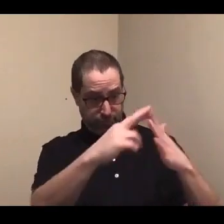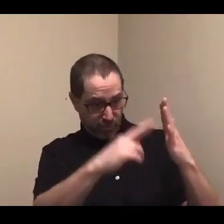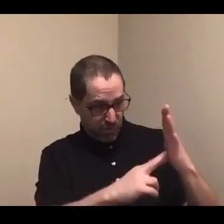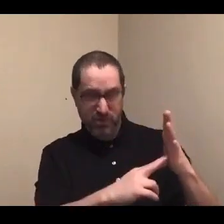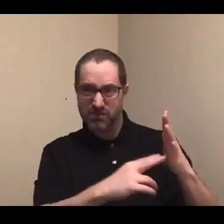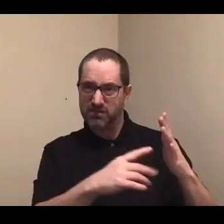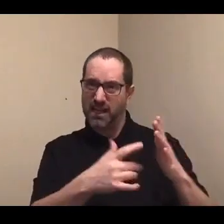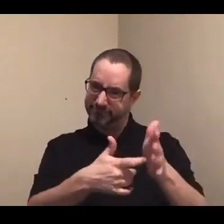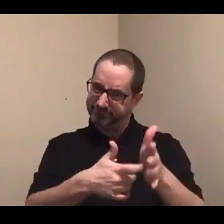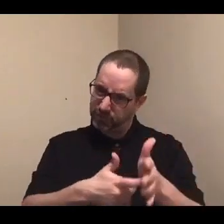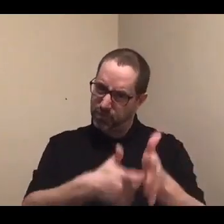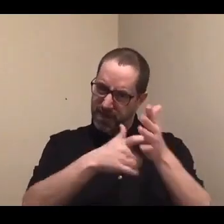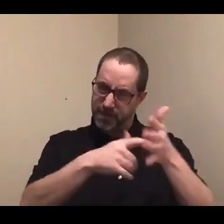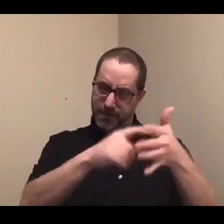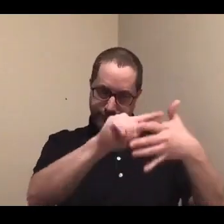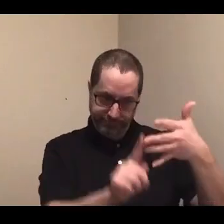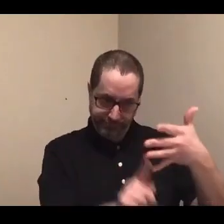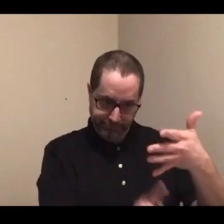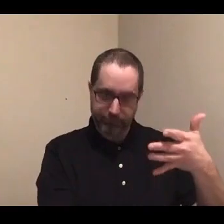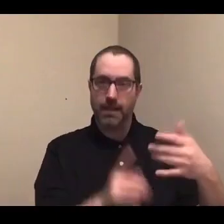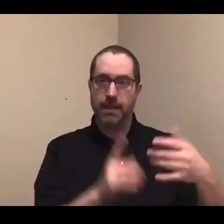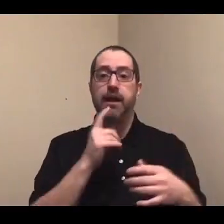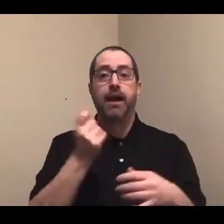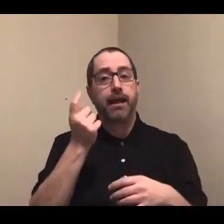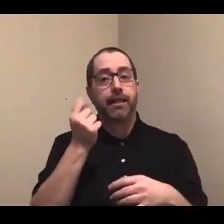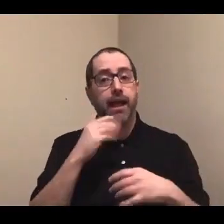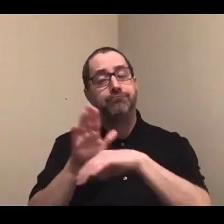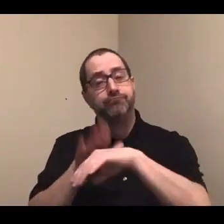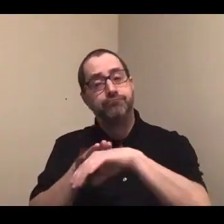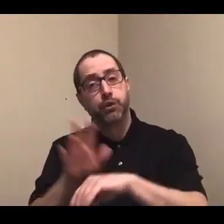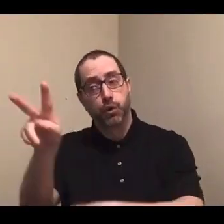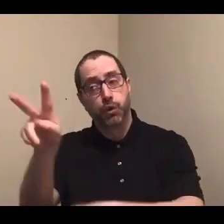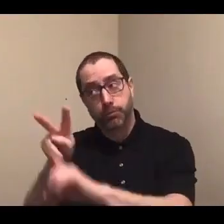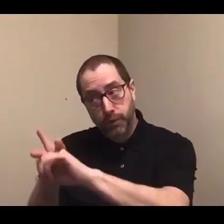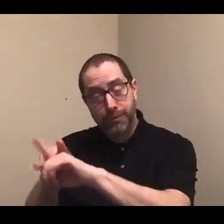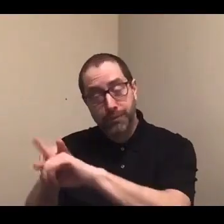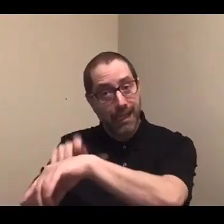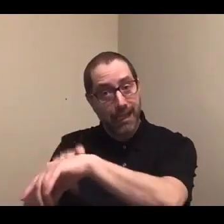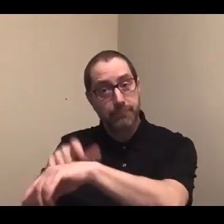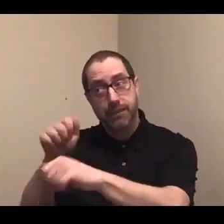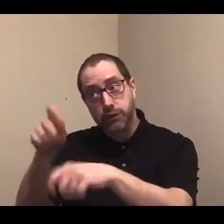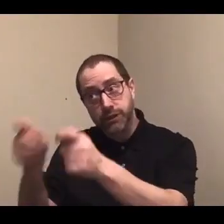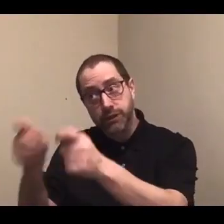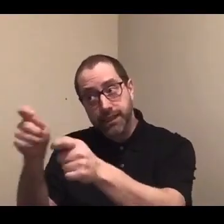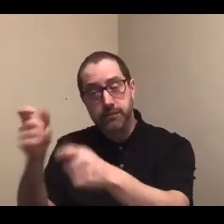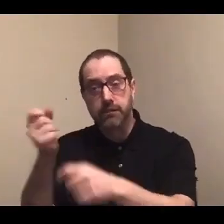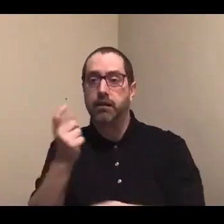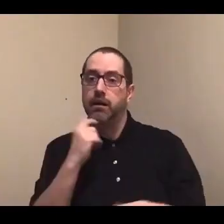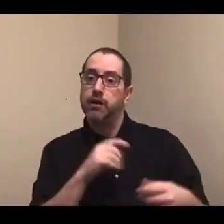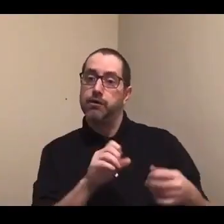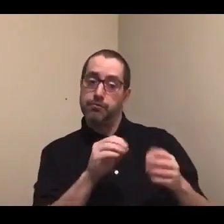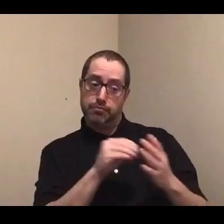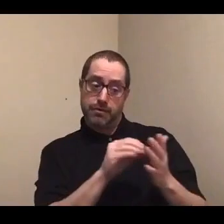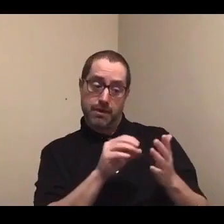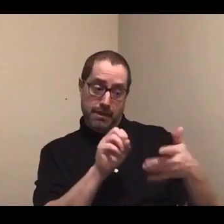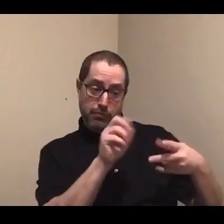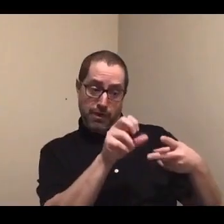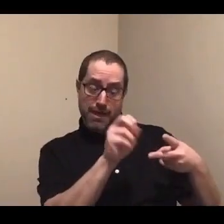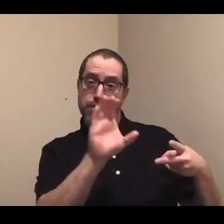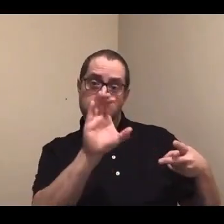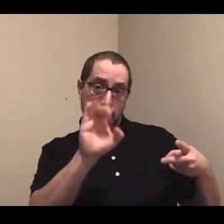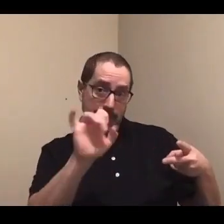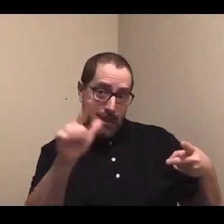your appointment is subject to change. However, by entering in your cell phone or your email address into this booking system, you will